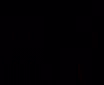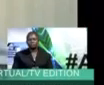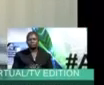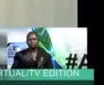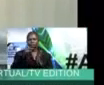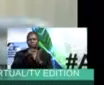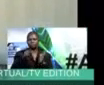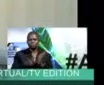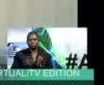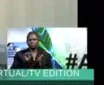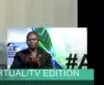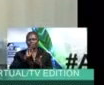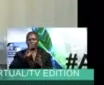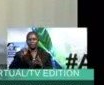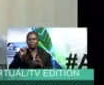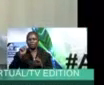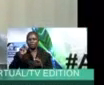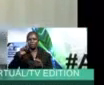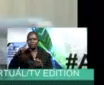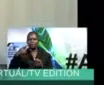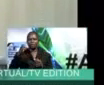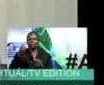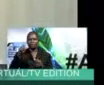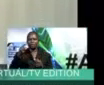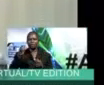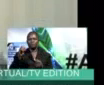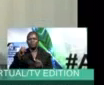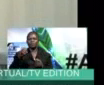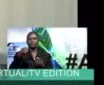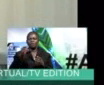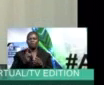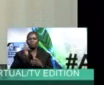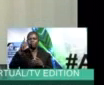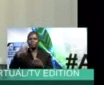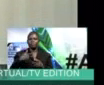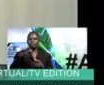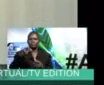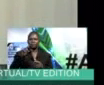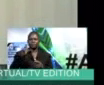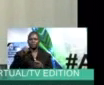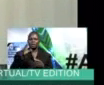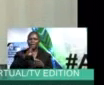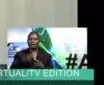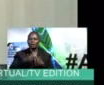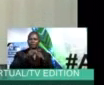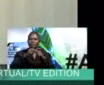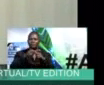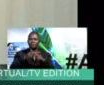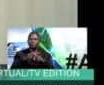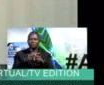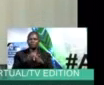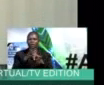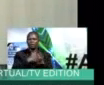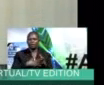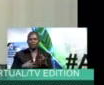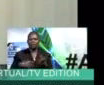ensure that policies that are targeted at off-grid and mini-grid are